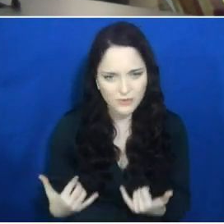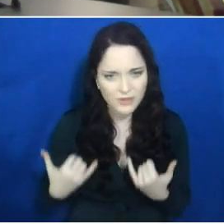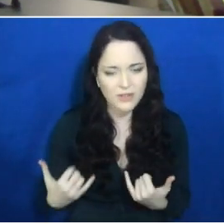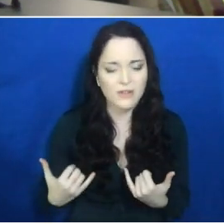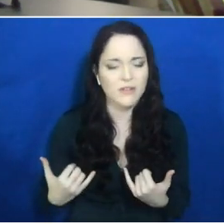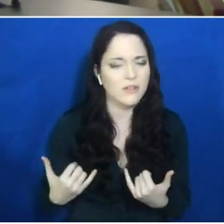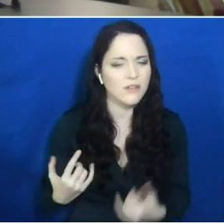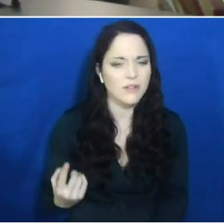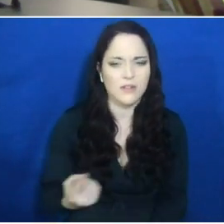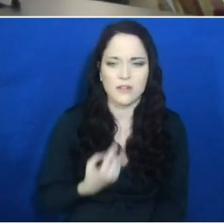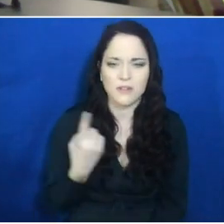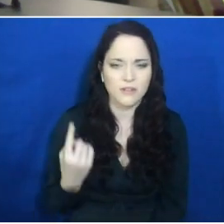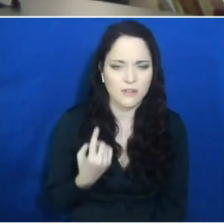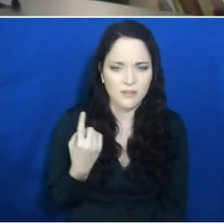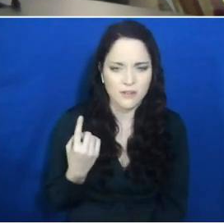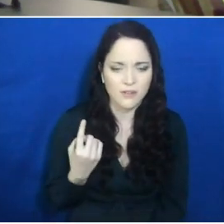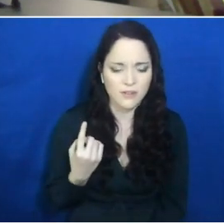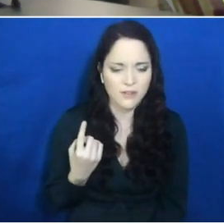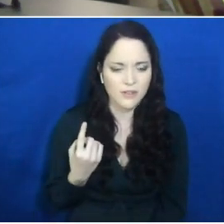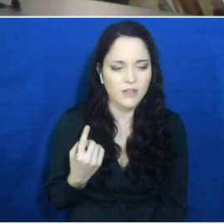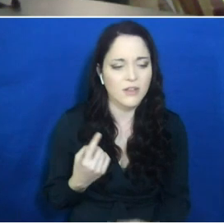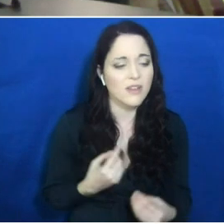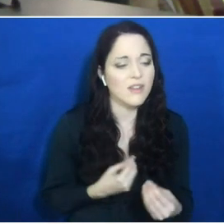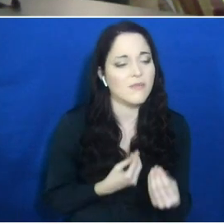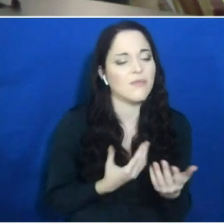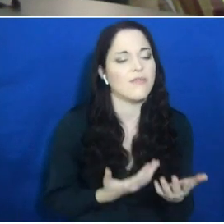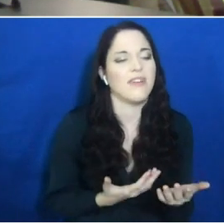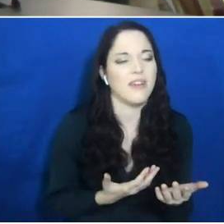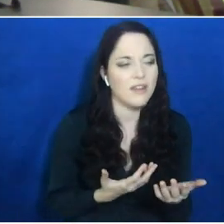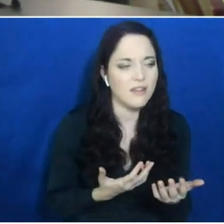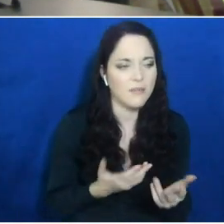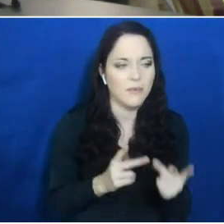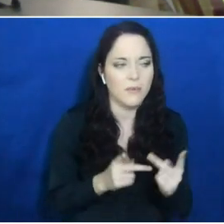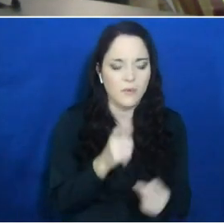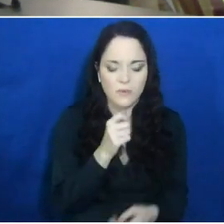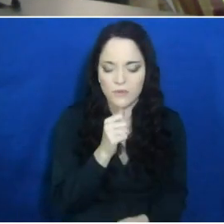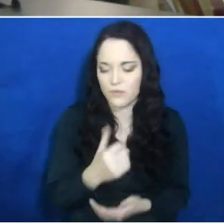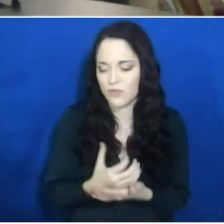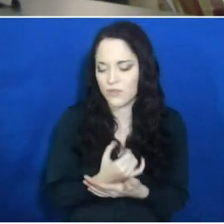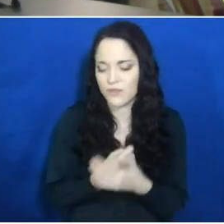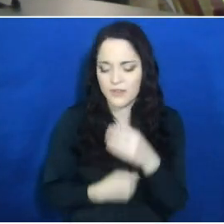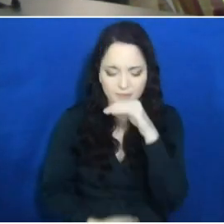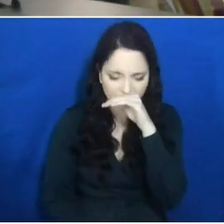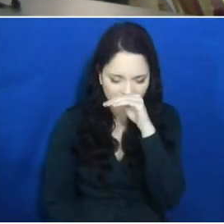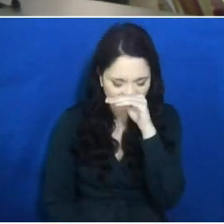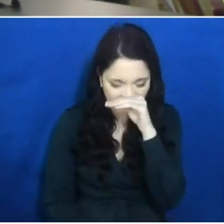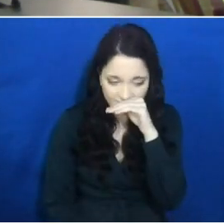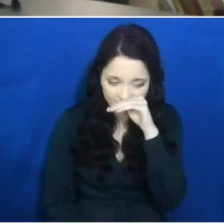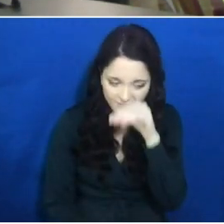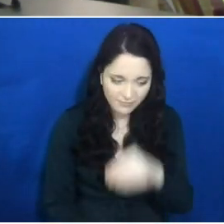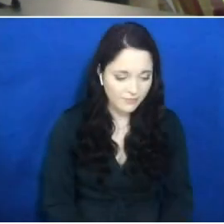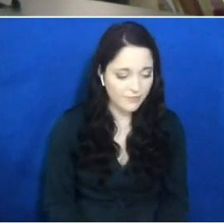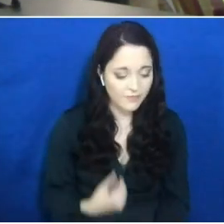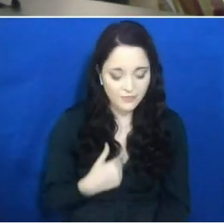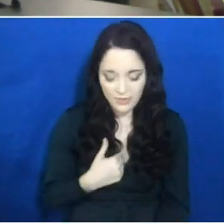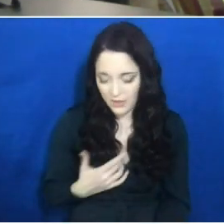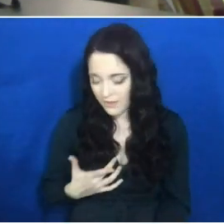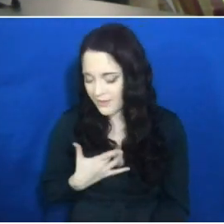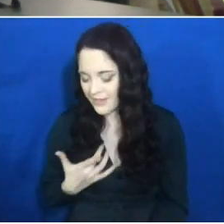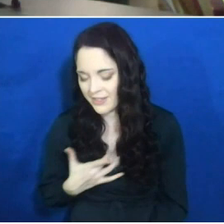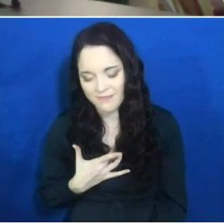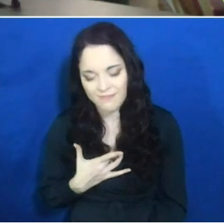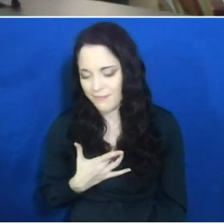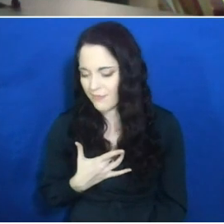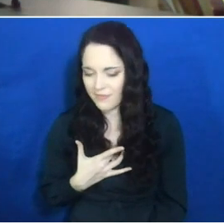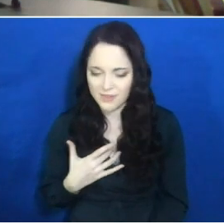don't deserve. It's the opposite of how you feel when the pain they caused